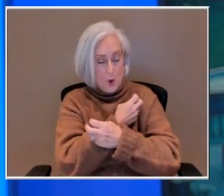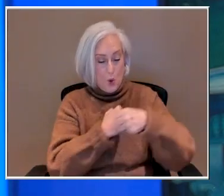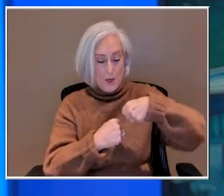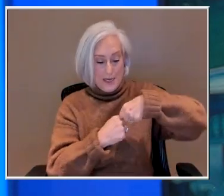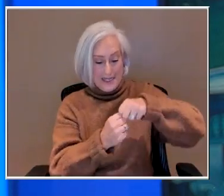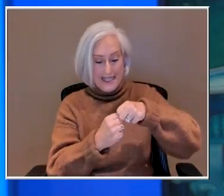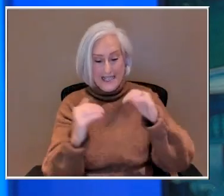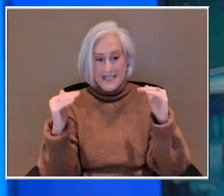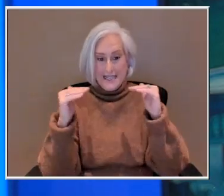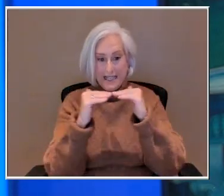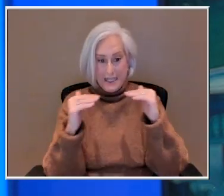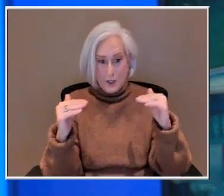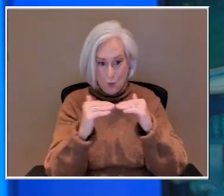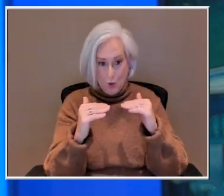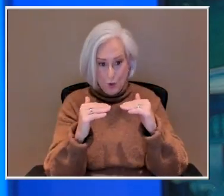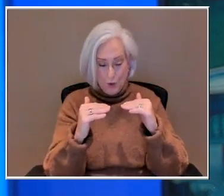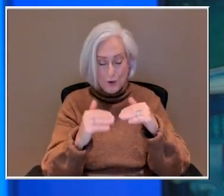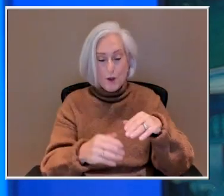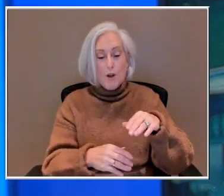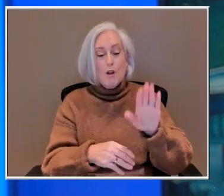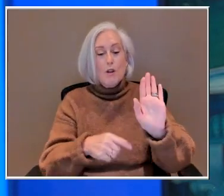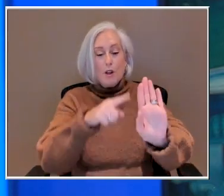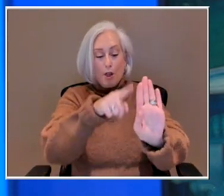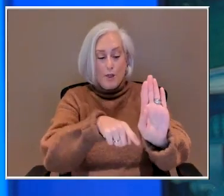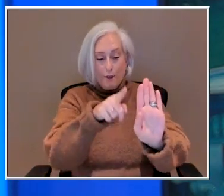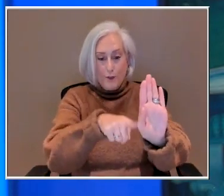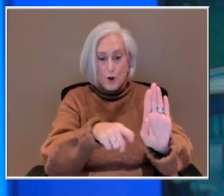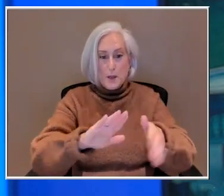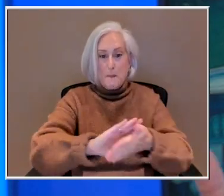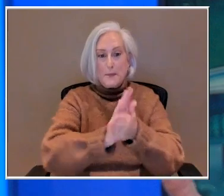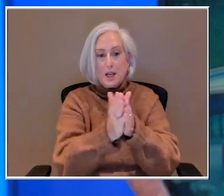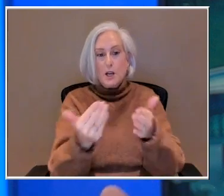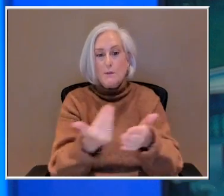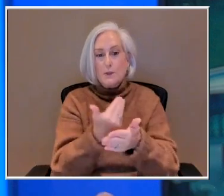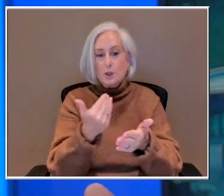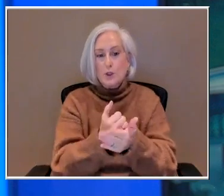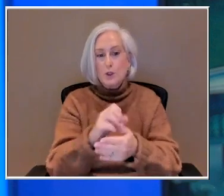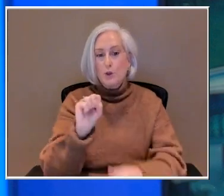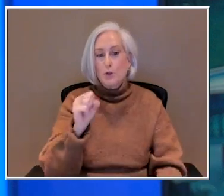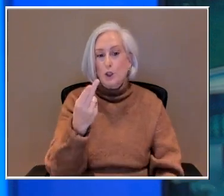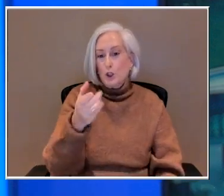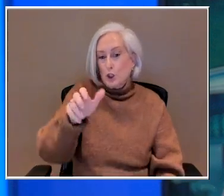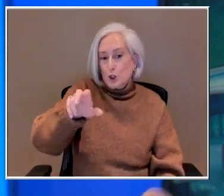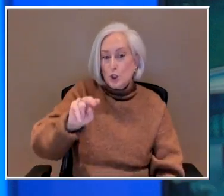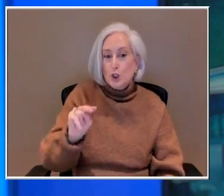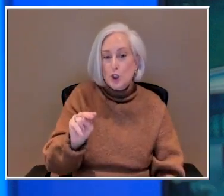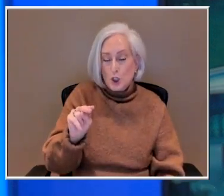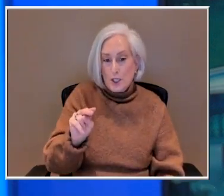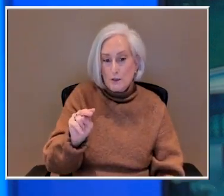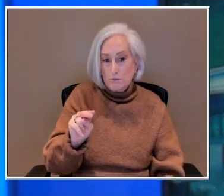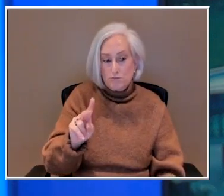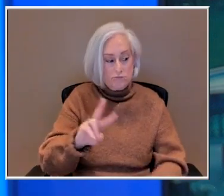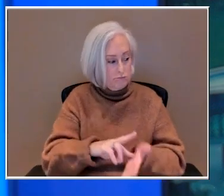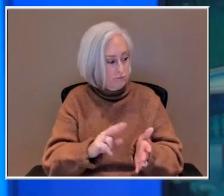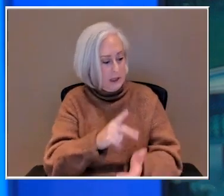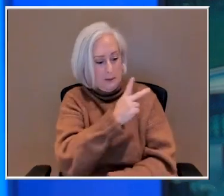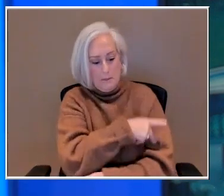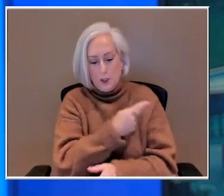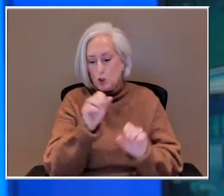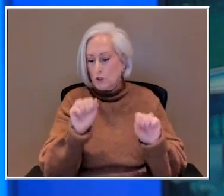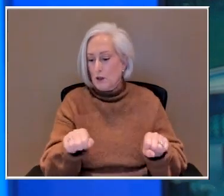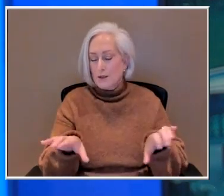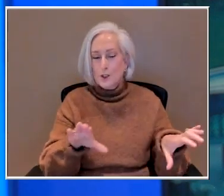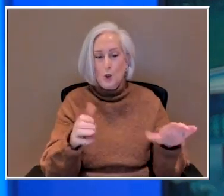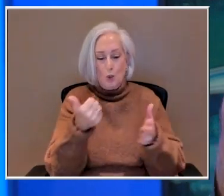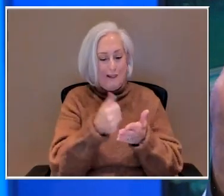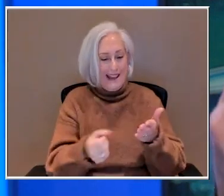new shin bone, and attached to that is a little stilt prosthesis in which a patient can really do anything, sports, etc. And we take